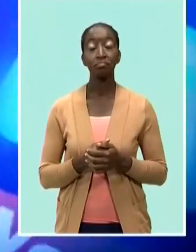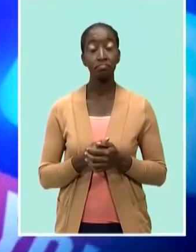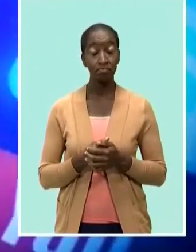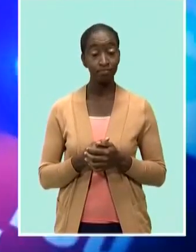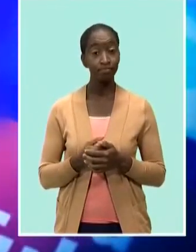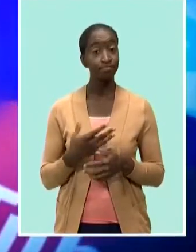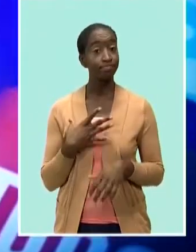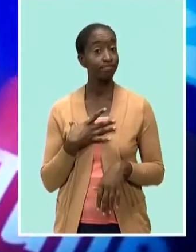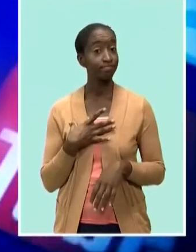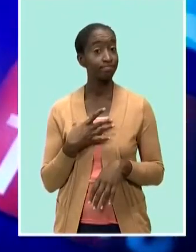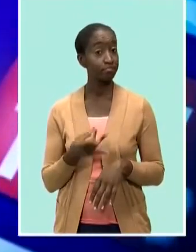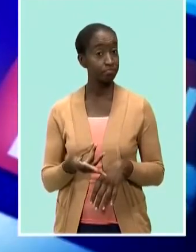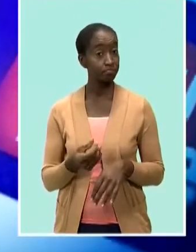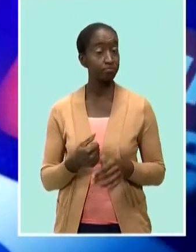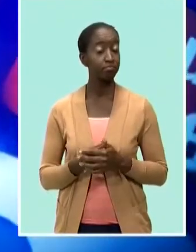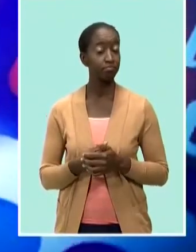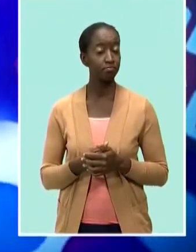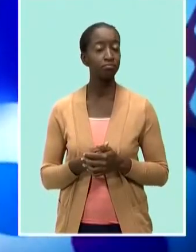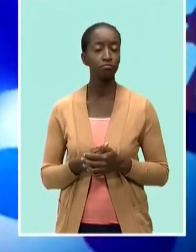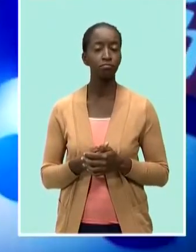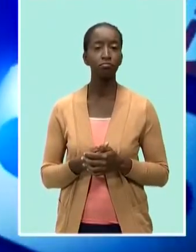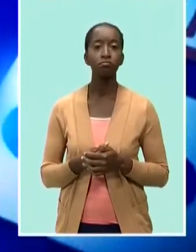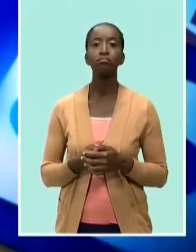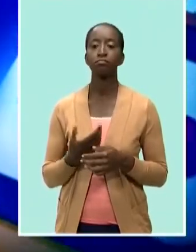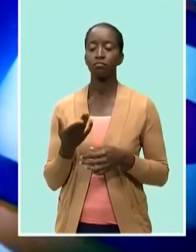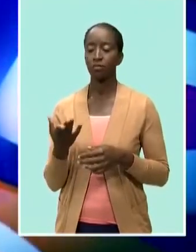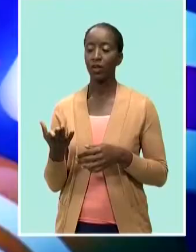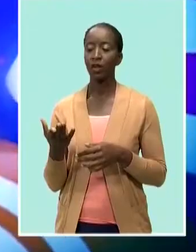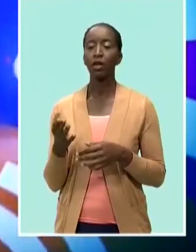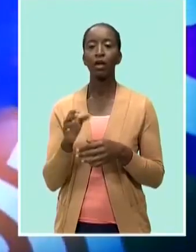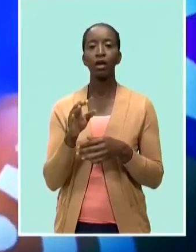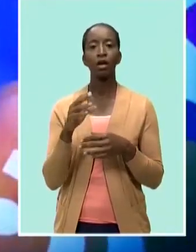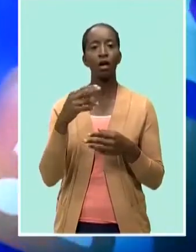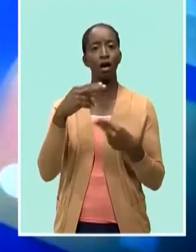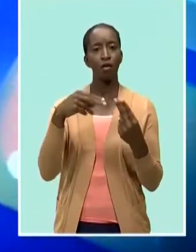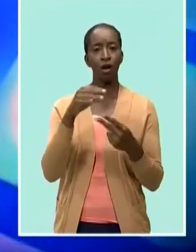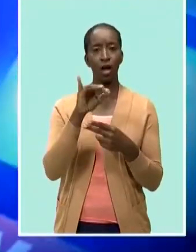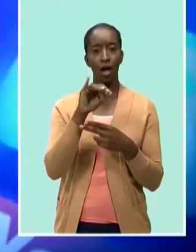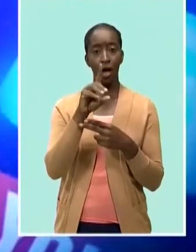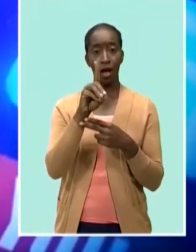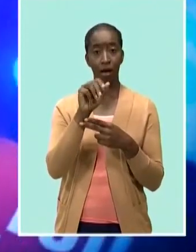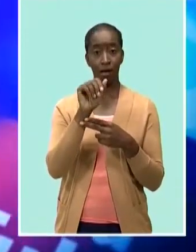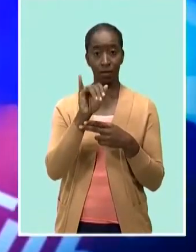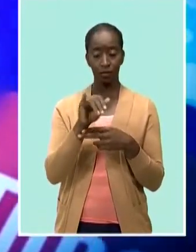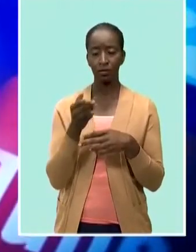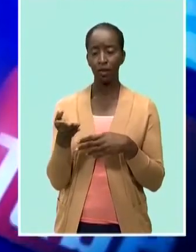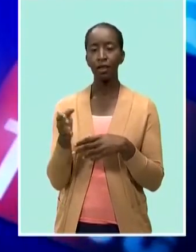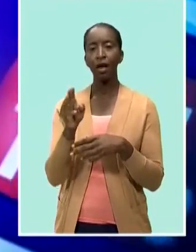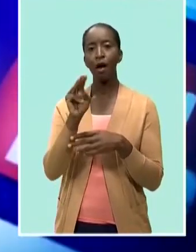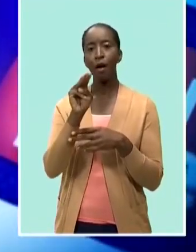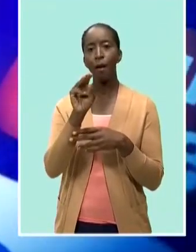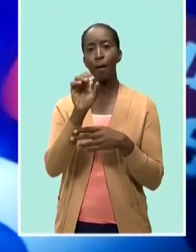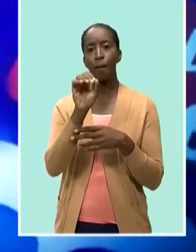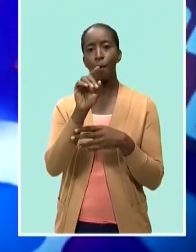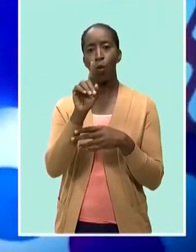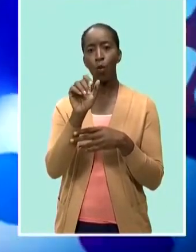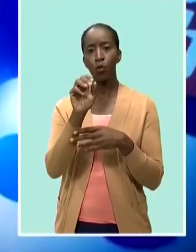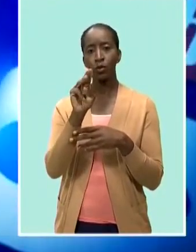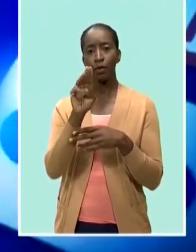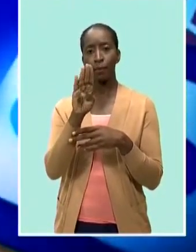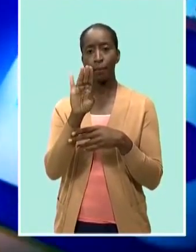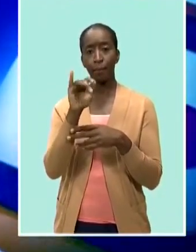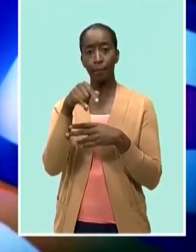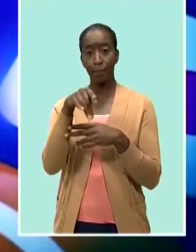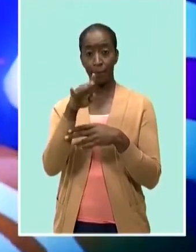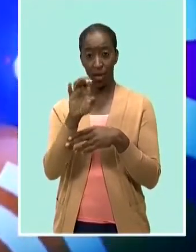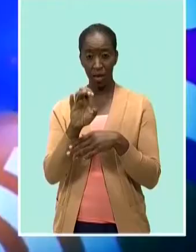Interesting. Well, just weeks after being hit by Cyclone Idai, Mozambique is now trying to recover from a second cyclone. This one is